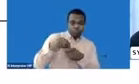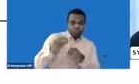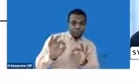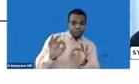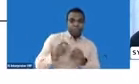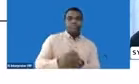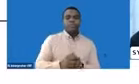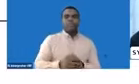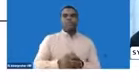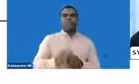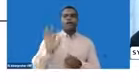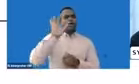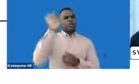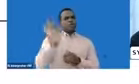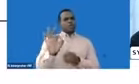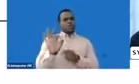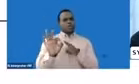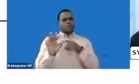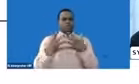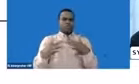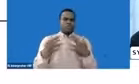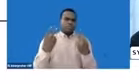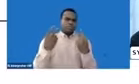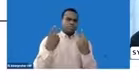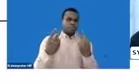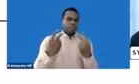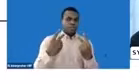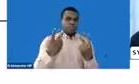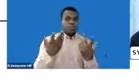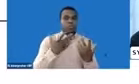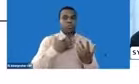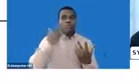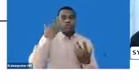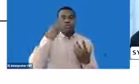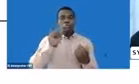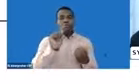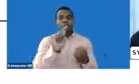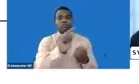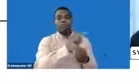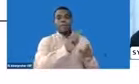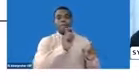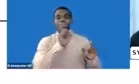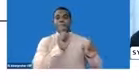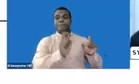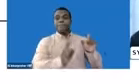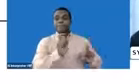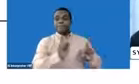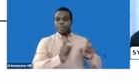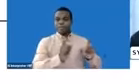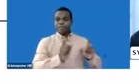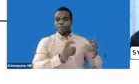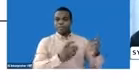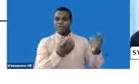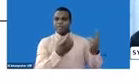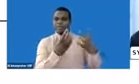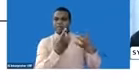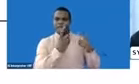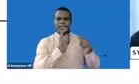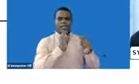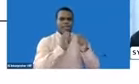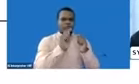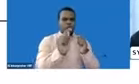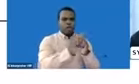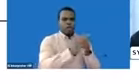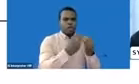improved feedback mechanism alone is sufficient to increase given feedback by the end users, or is additional awareness for this